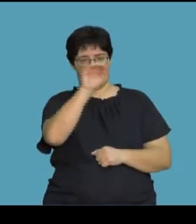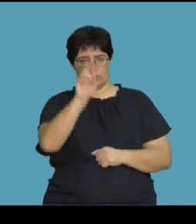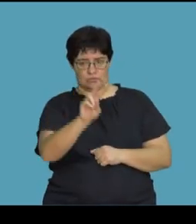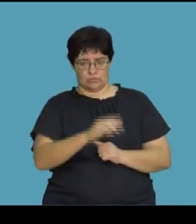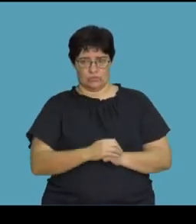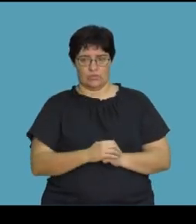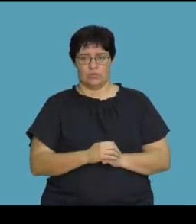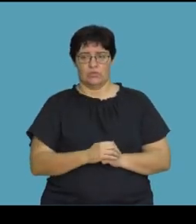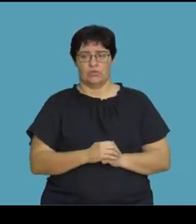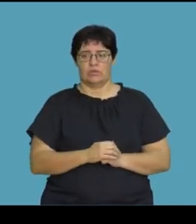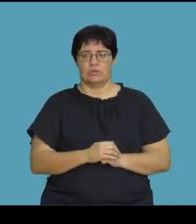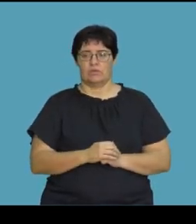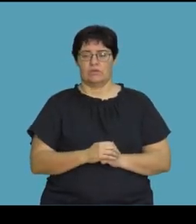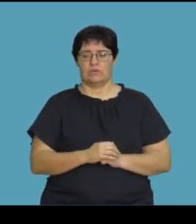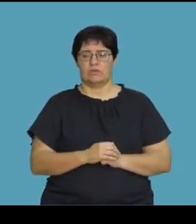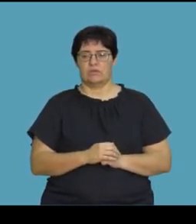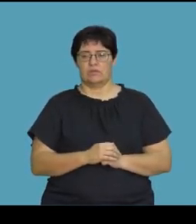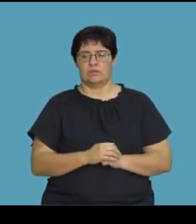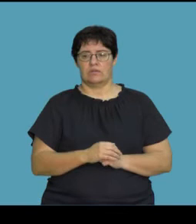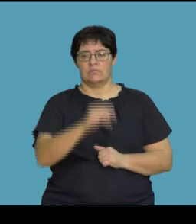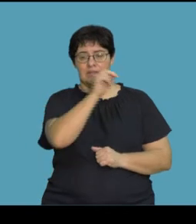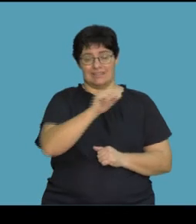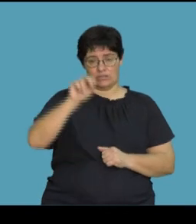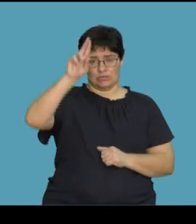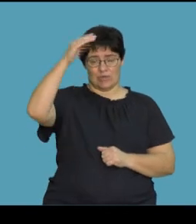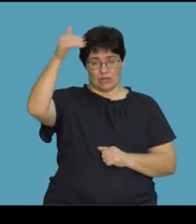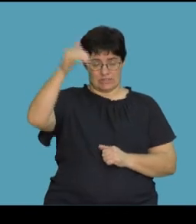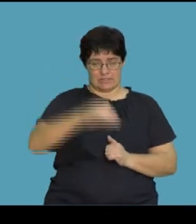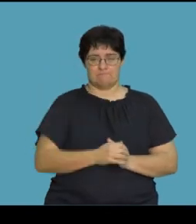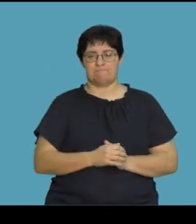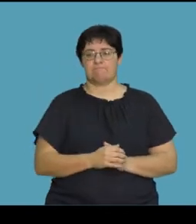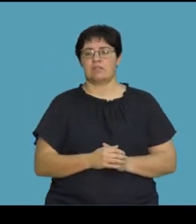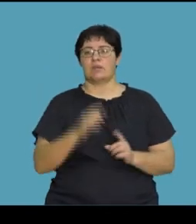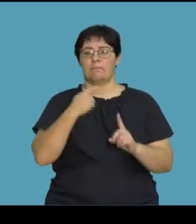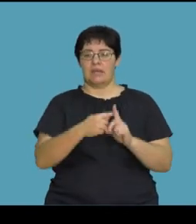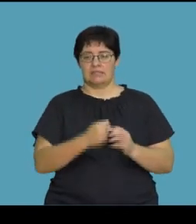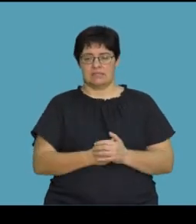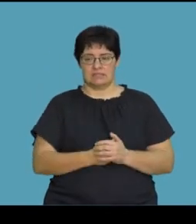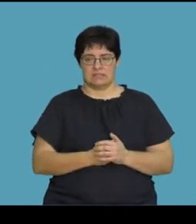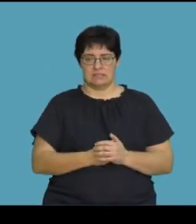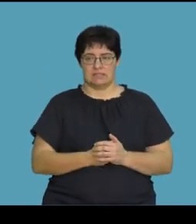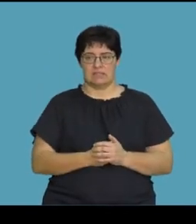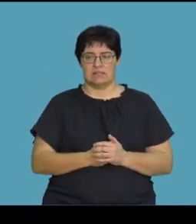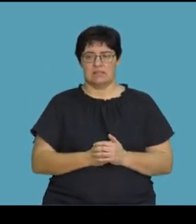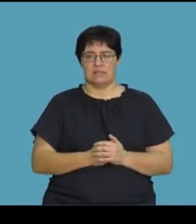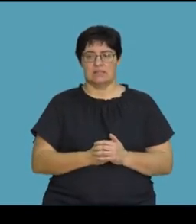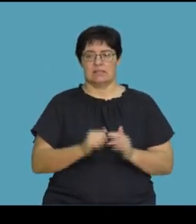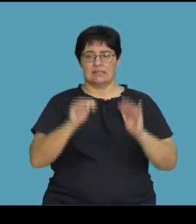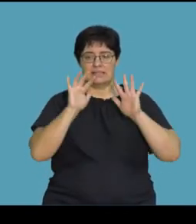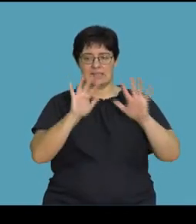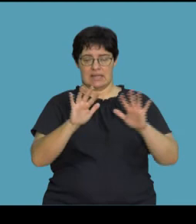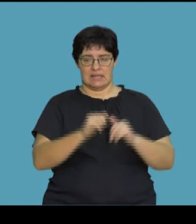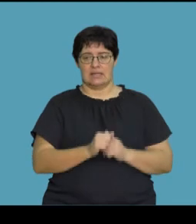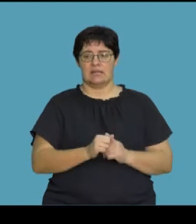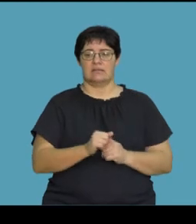2, right? And this will be raised to the 2 outside there. Plus, this will be